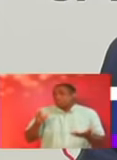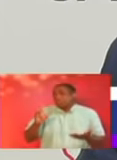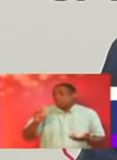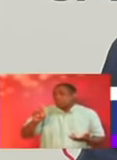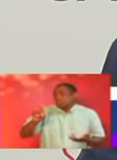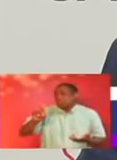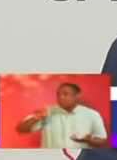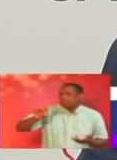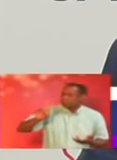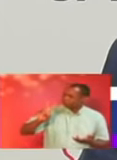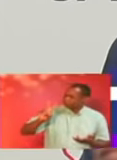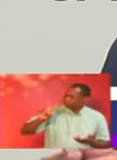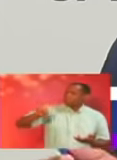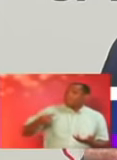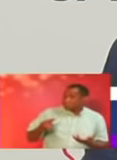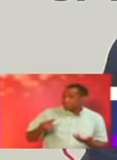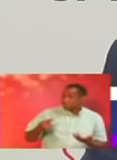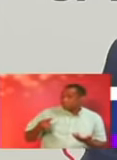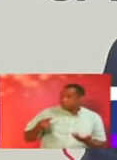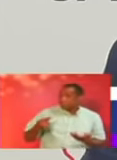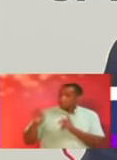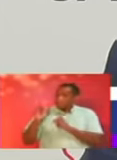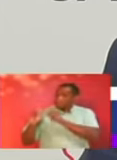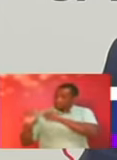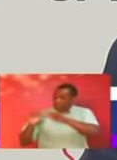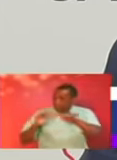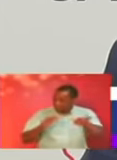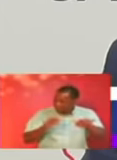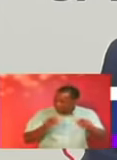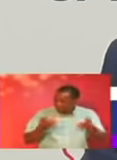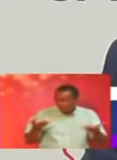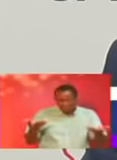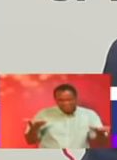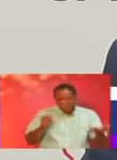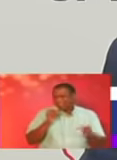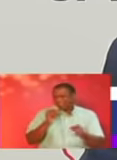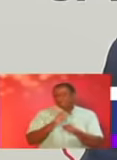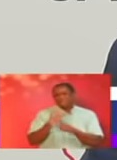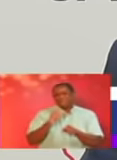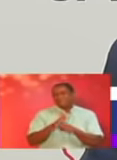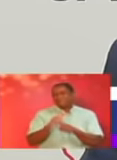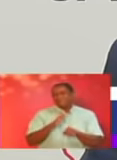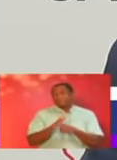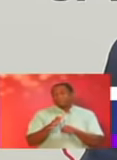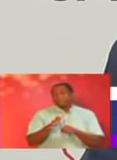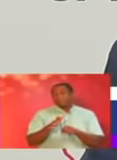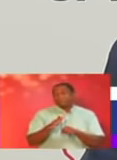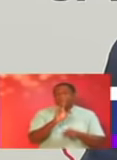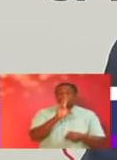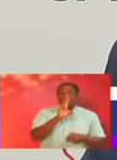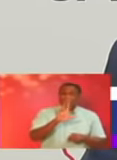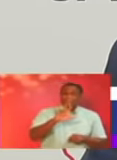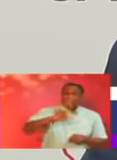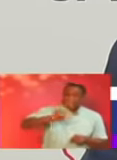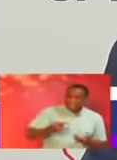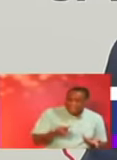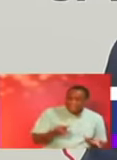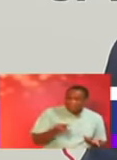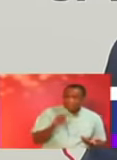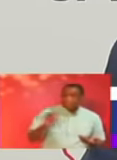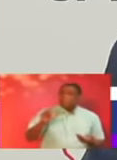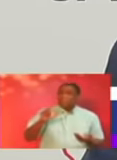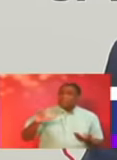the RHAs. You have the same cost structure, and the private sector, $75,000 to